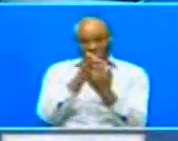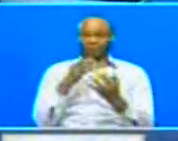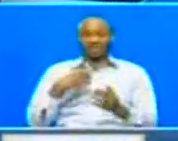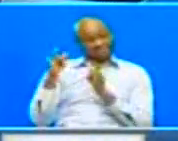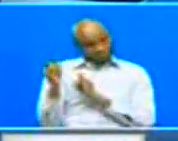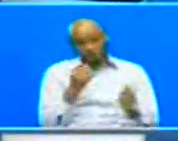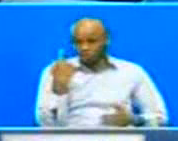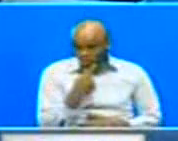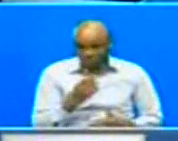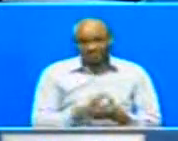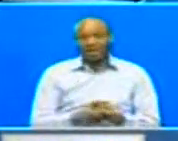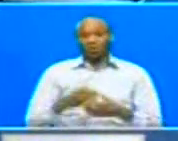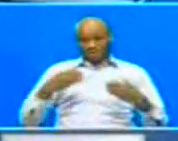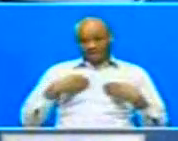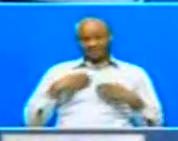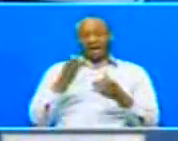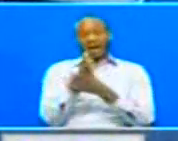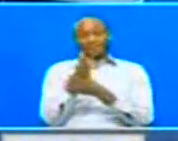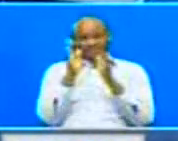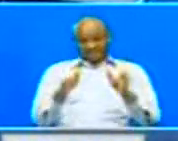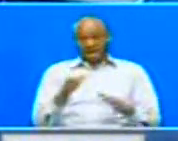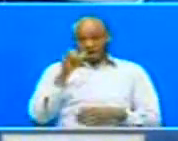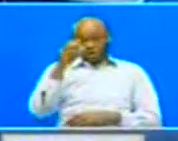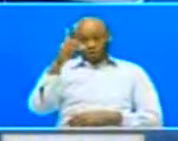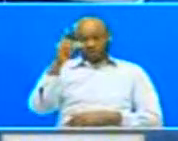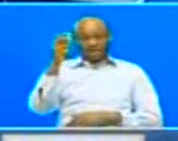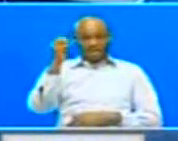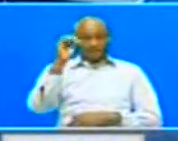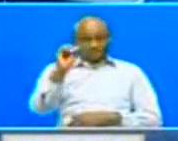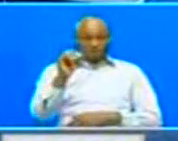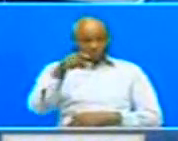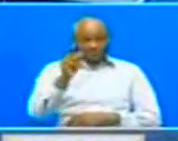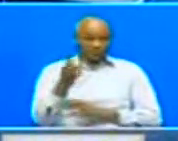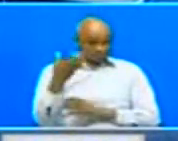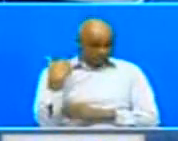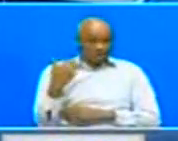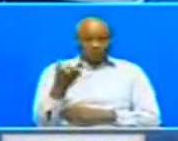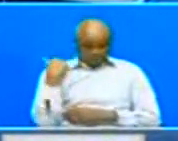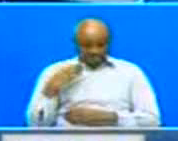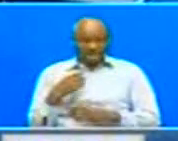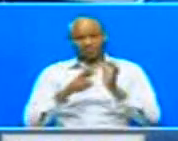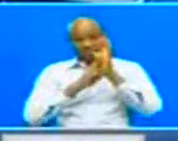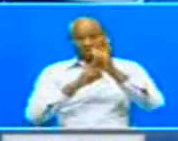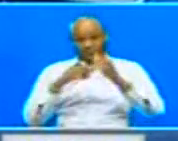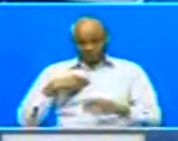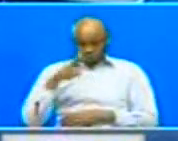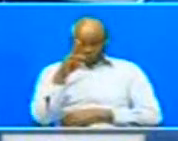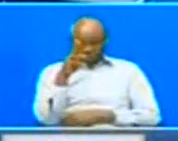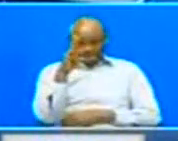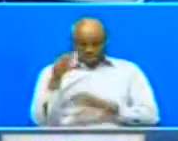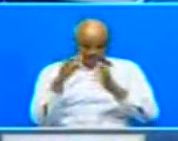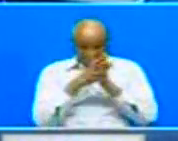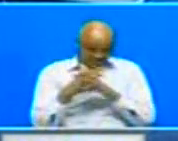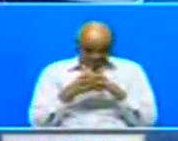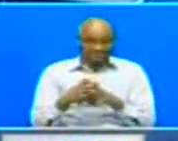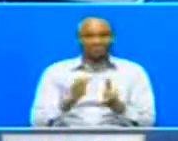panel. First of all, we have Ambassador Elkanah Odembo, who was our former representative in the United States. Thank you for joining